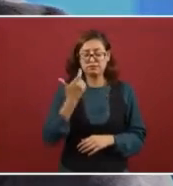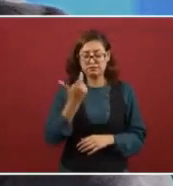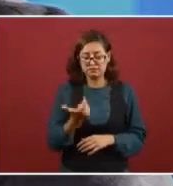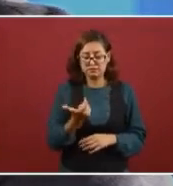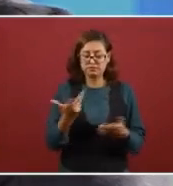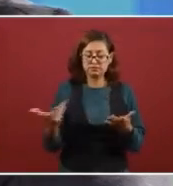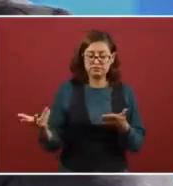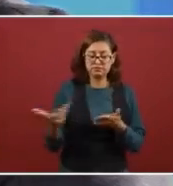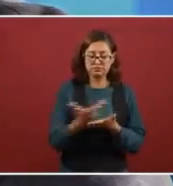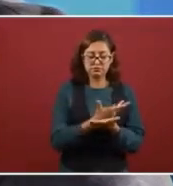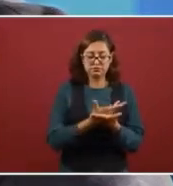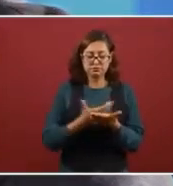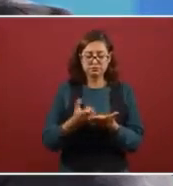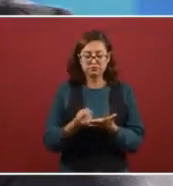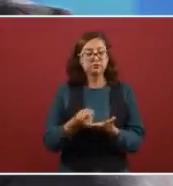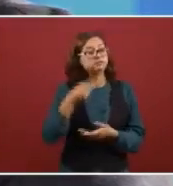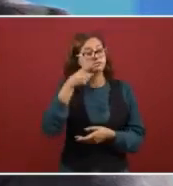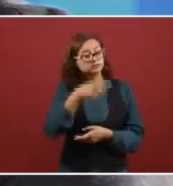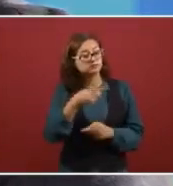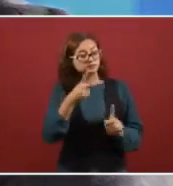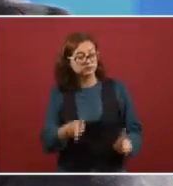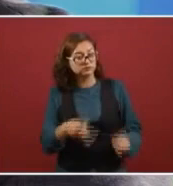the resources are going to be